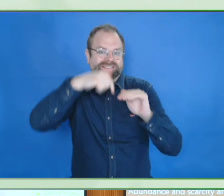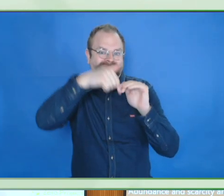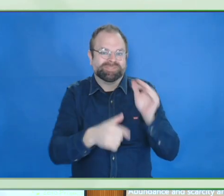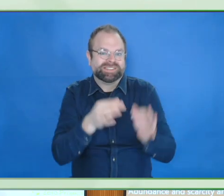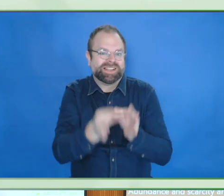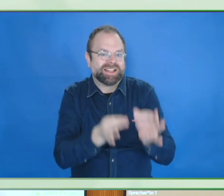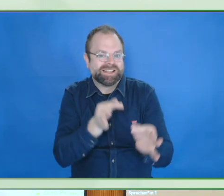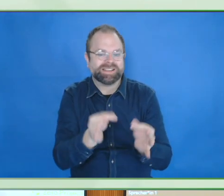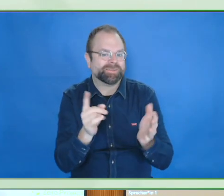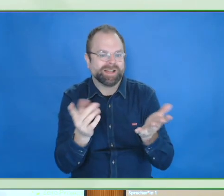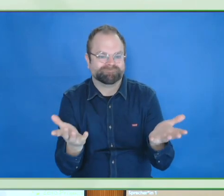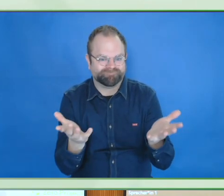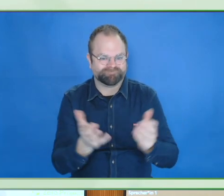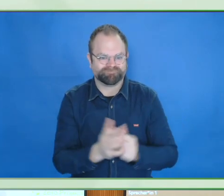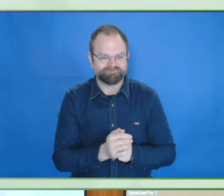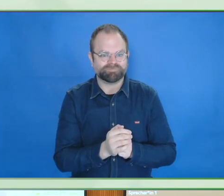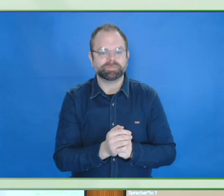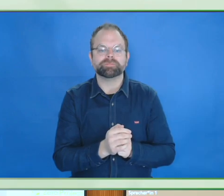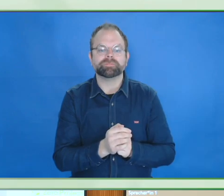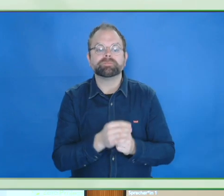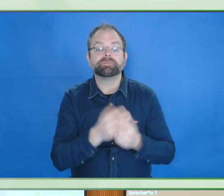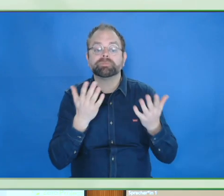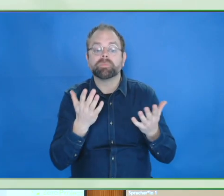fund it. Thank you.